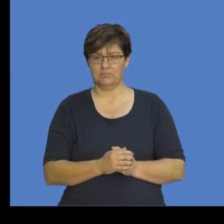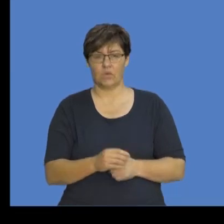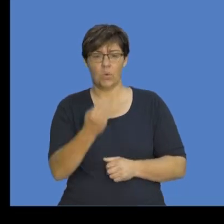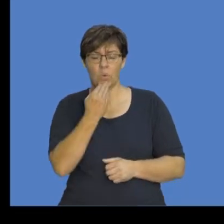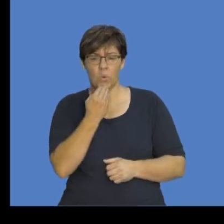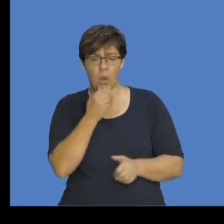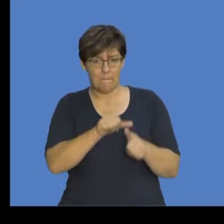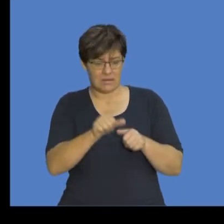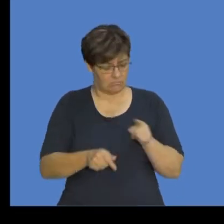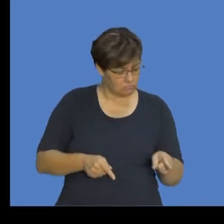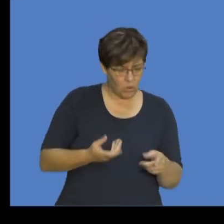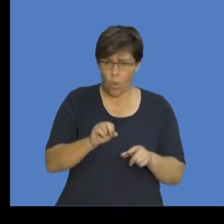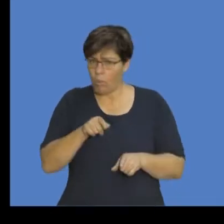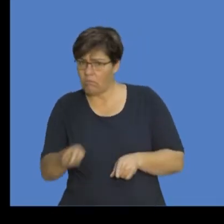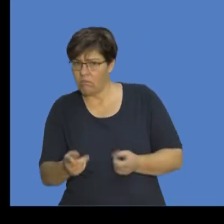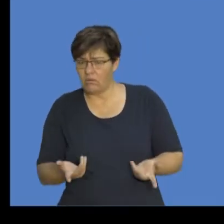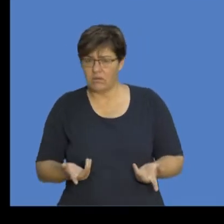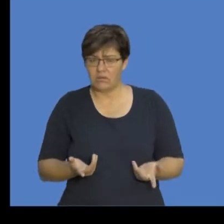Who's a better salesman?